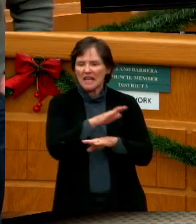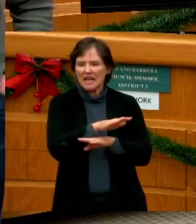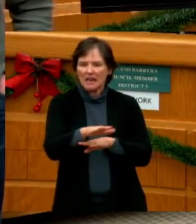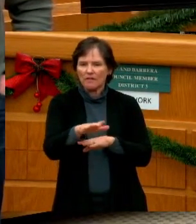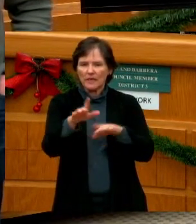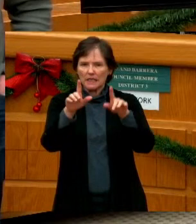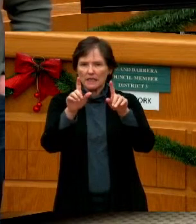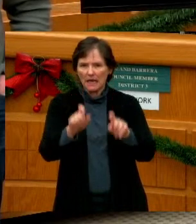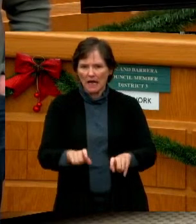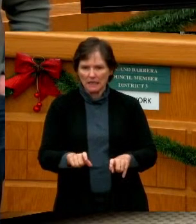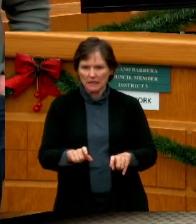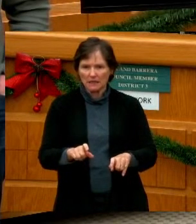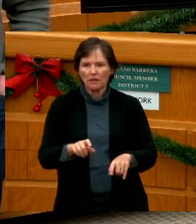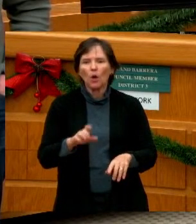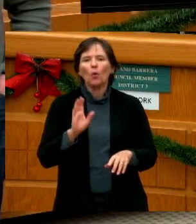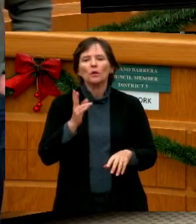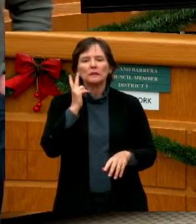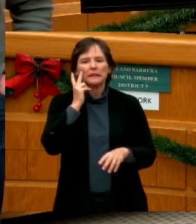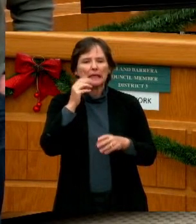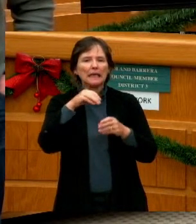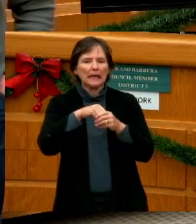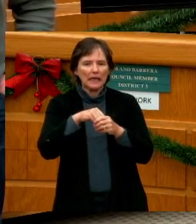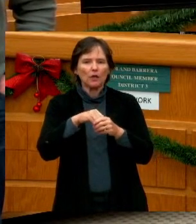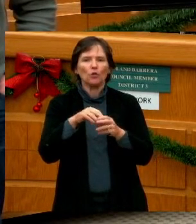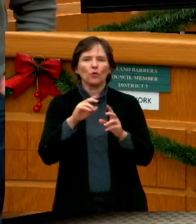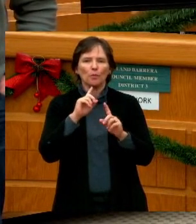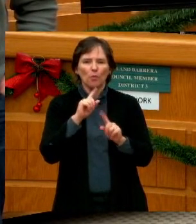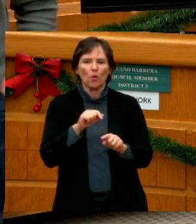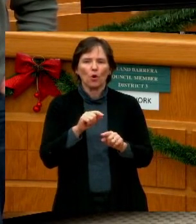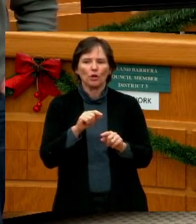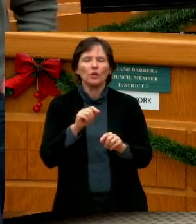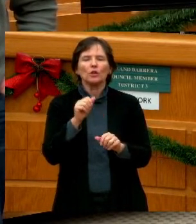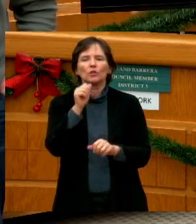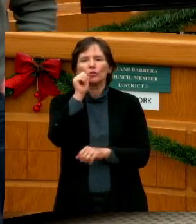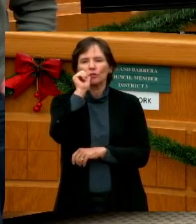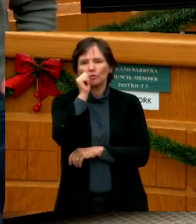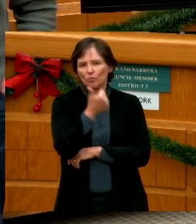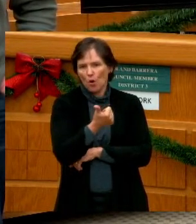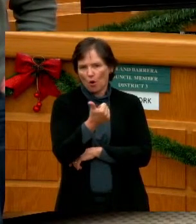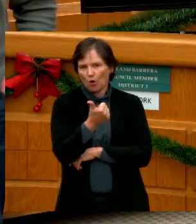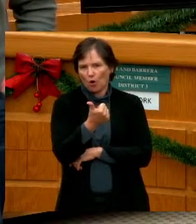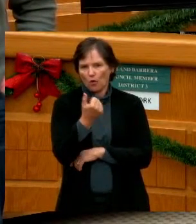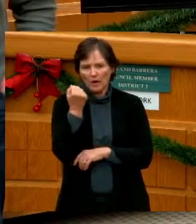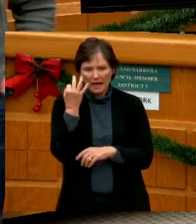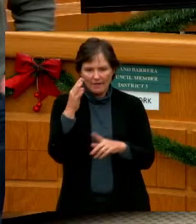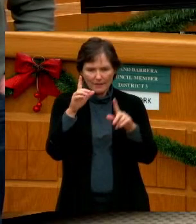the evening, so later today, and those will report out tomorrow, and those numbers.